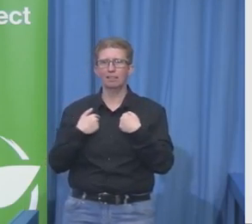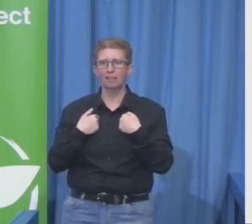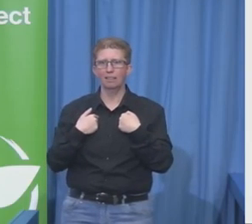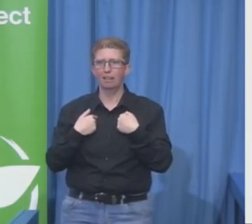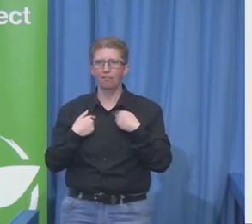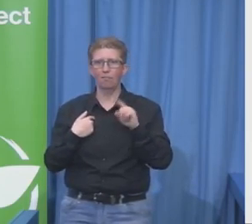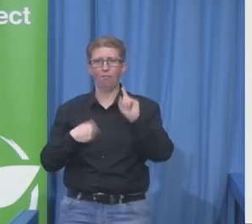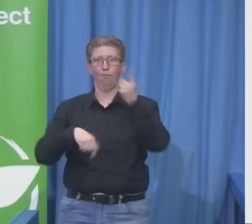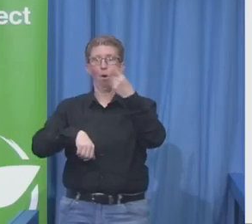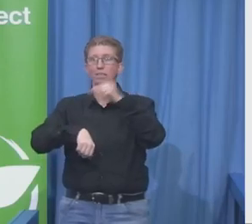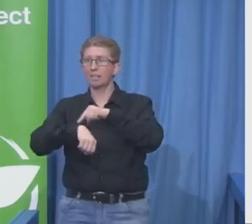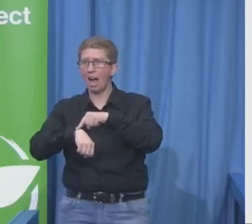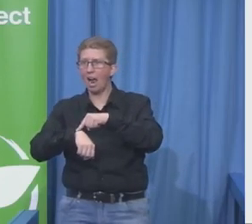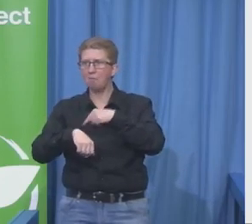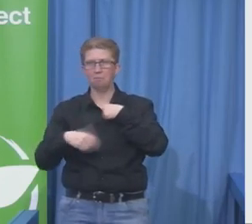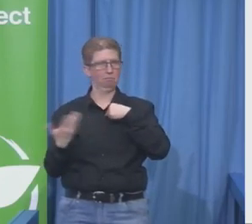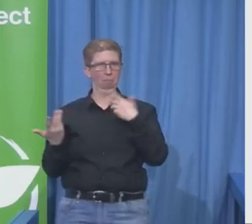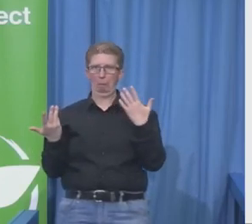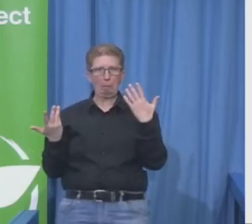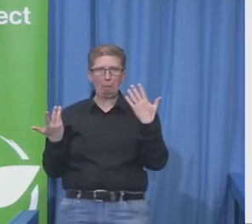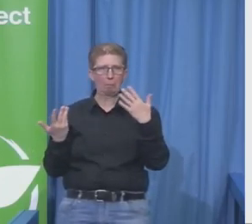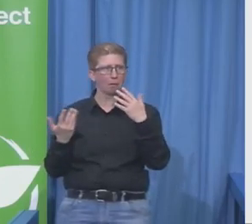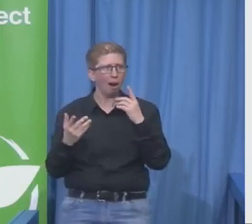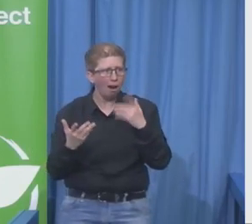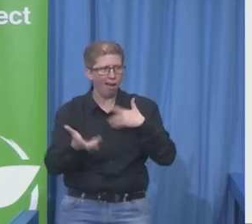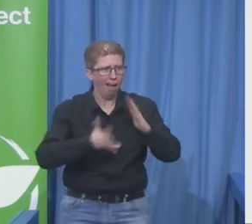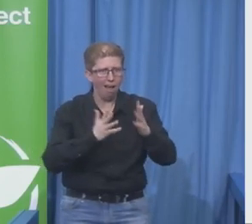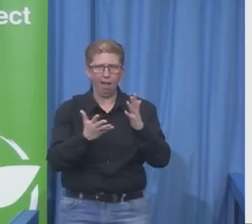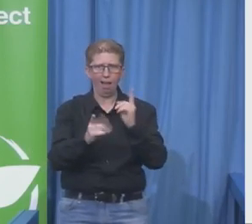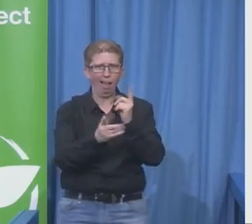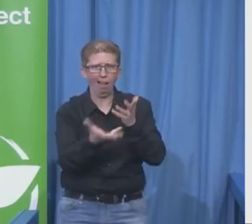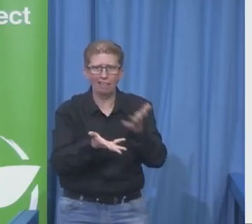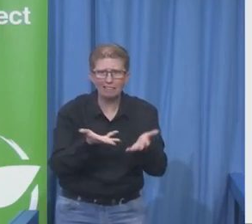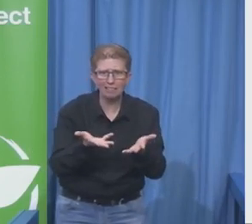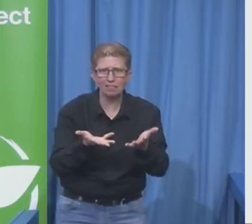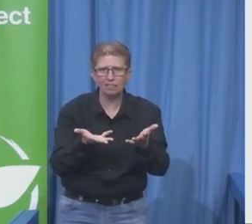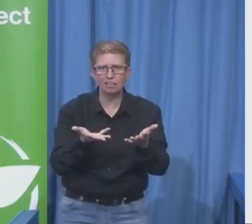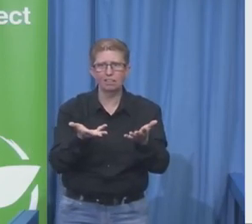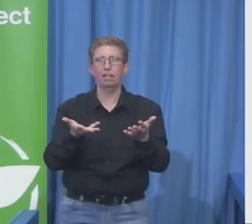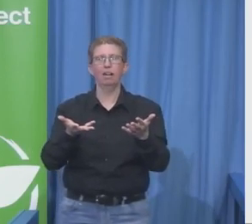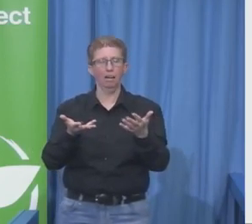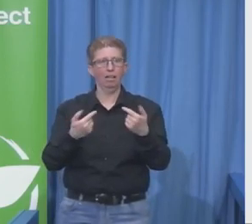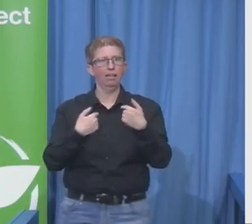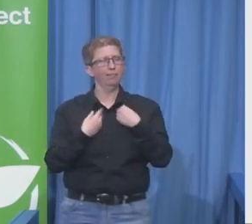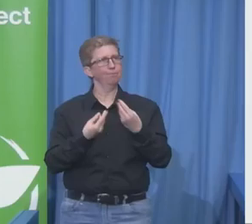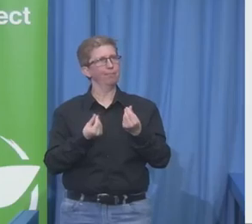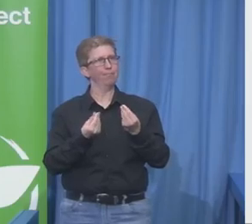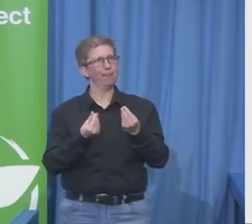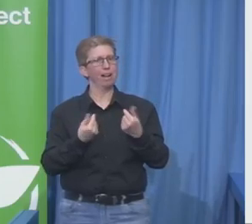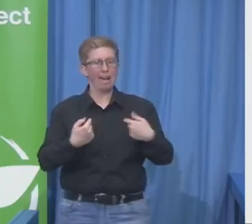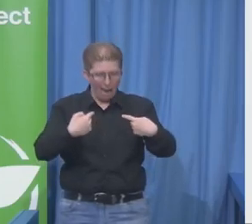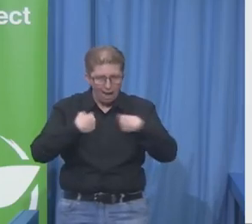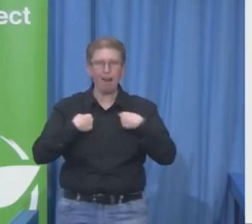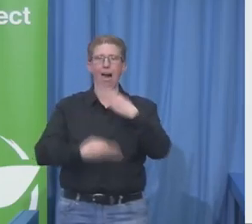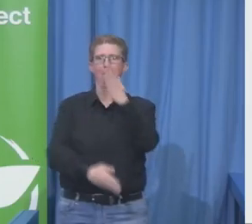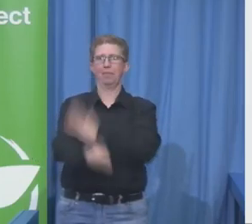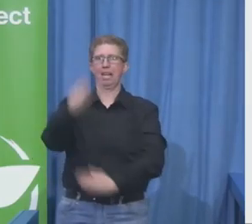I felt that I was disabled at that situation. And these deaf people were